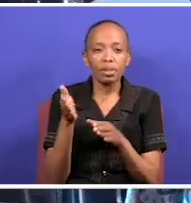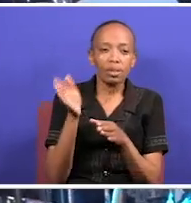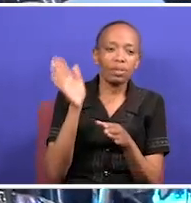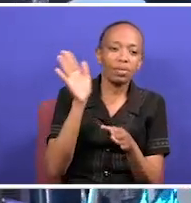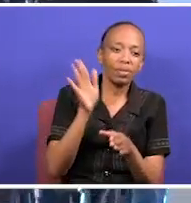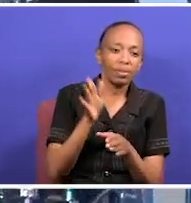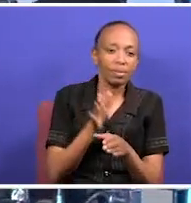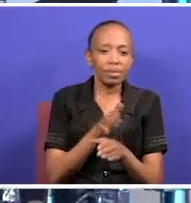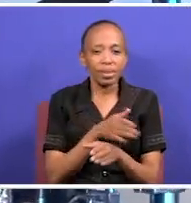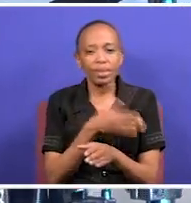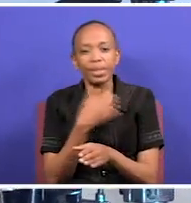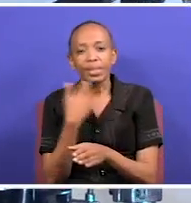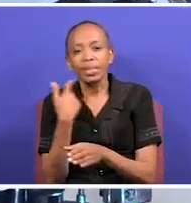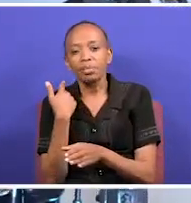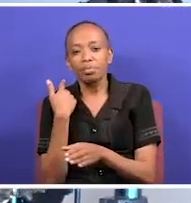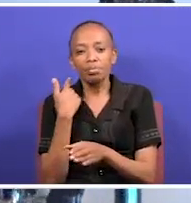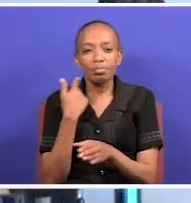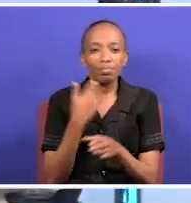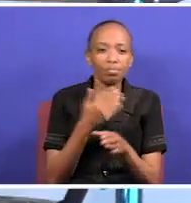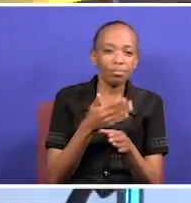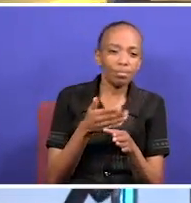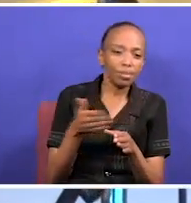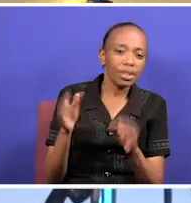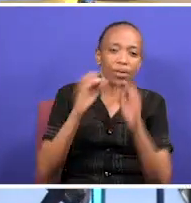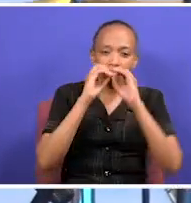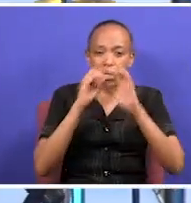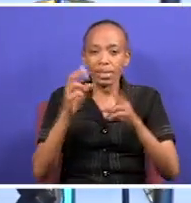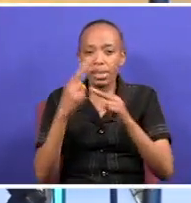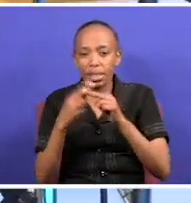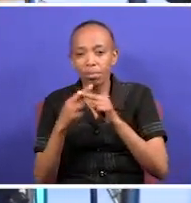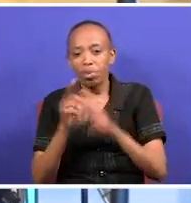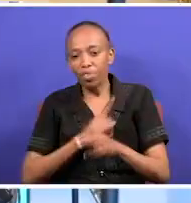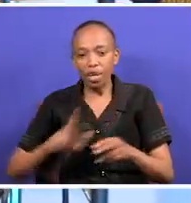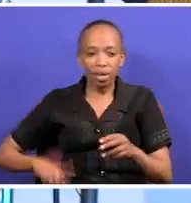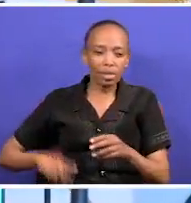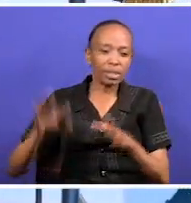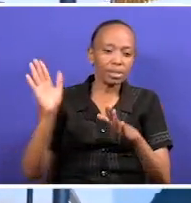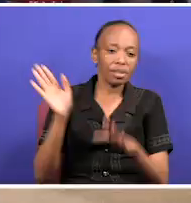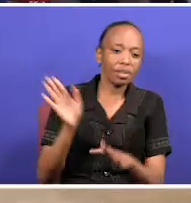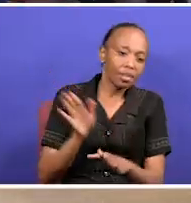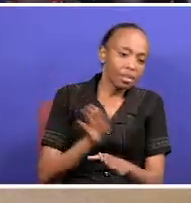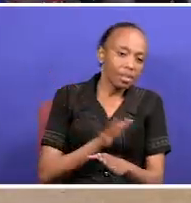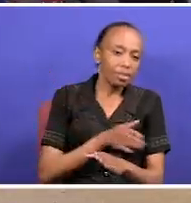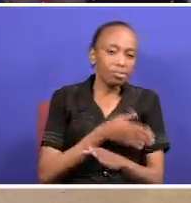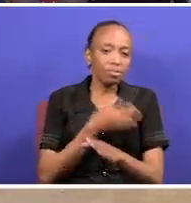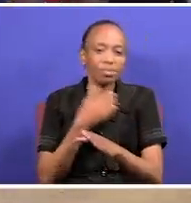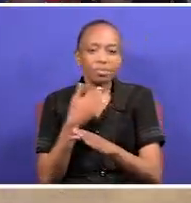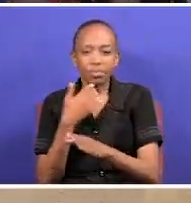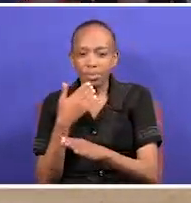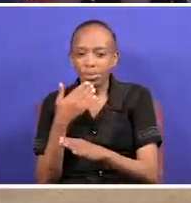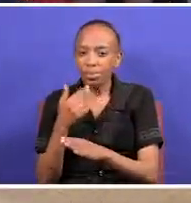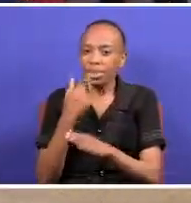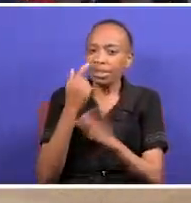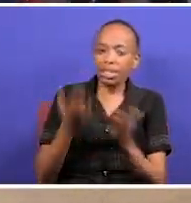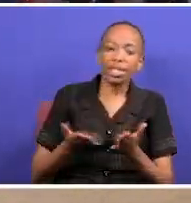Wherever you are, why don't you just rise up on your feet as we bless the name of the Lord. We desire that His name be